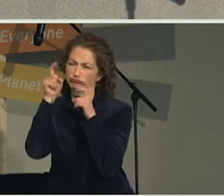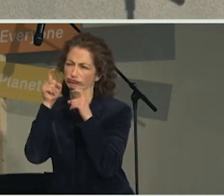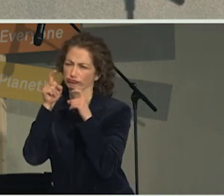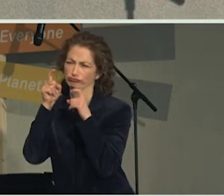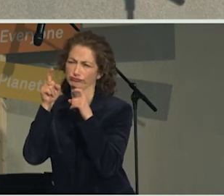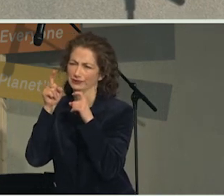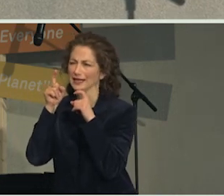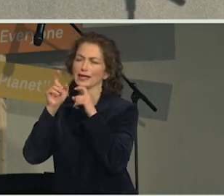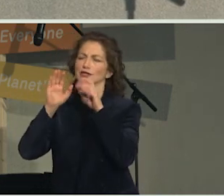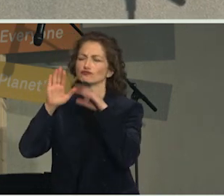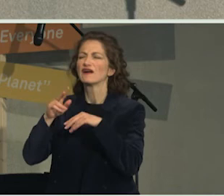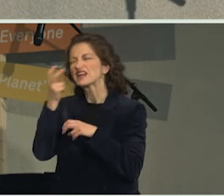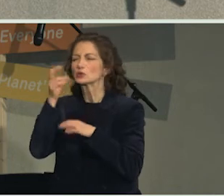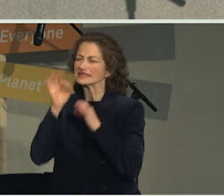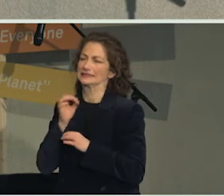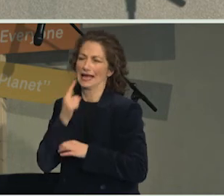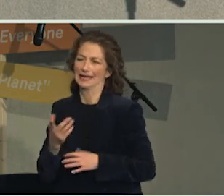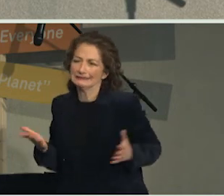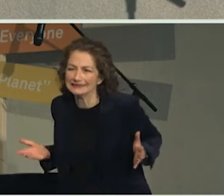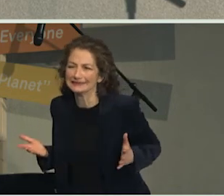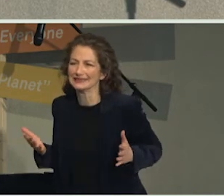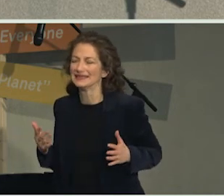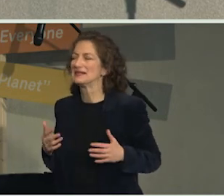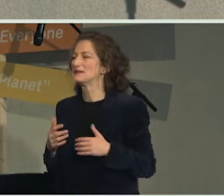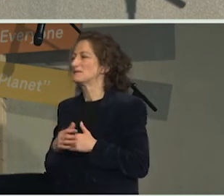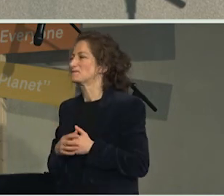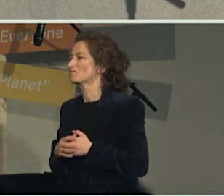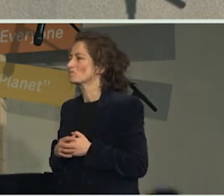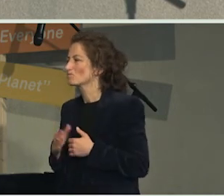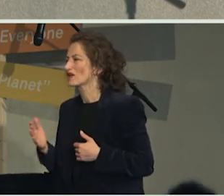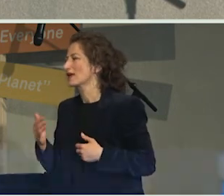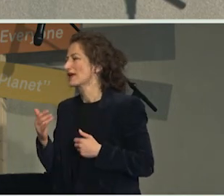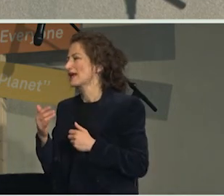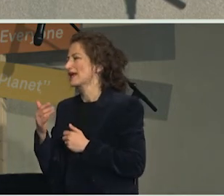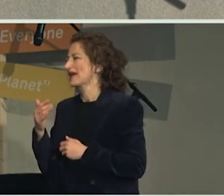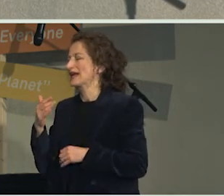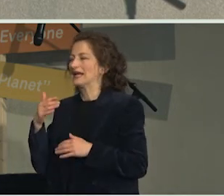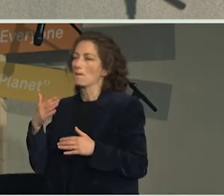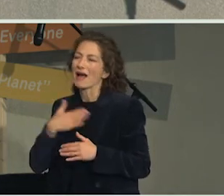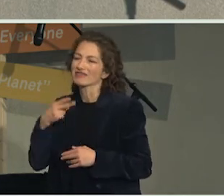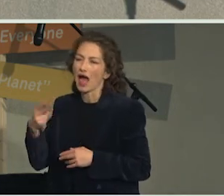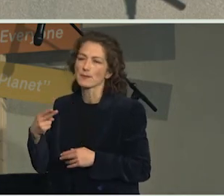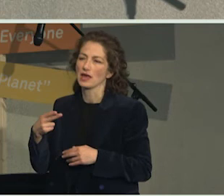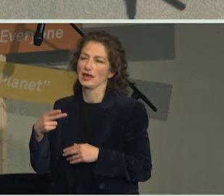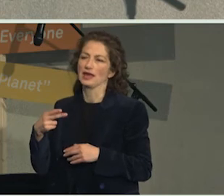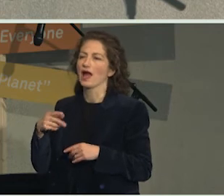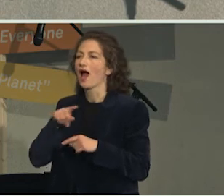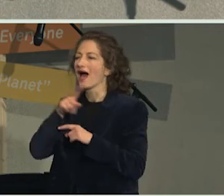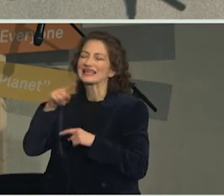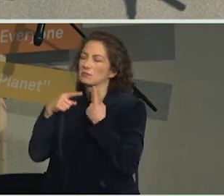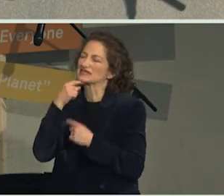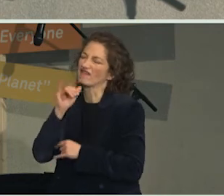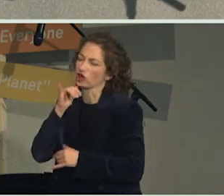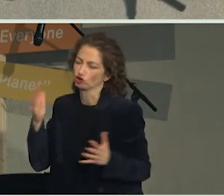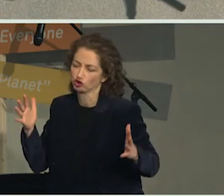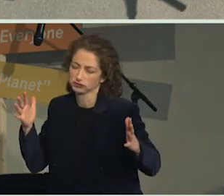get it right, right? So I'm saying that because my name is Mayo Ashinubi, who all has names that people just butcher all types of. Everybody in this